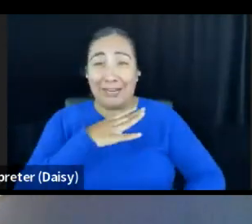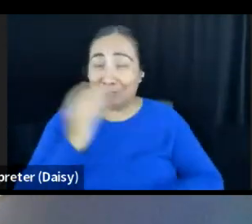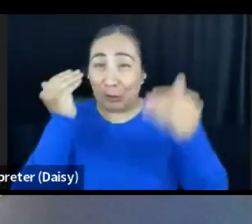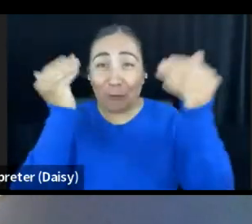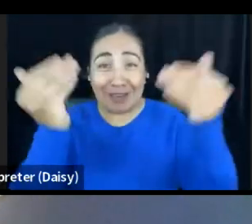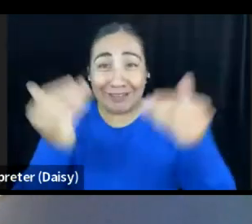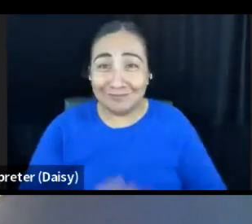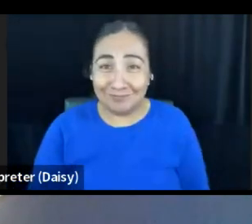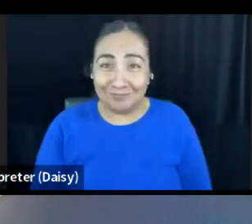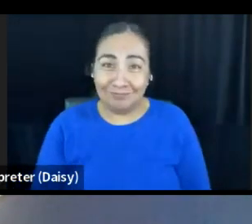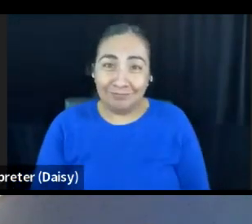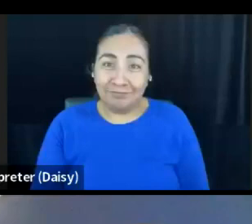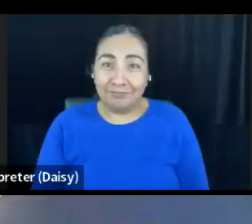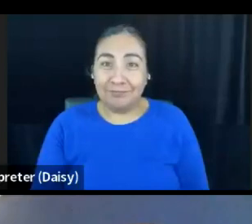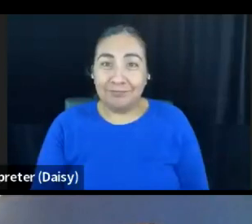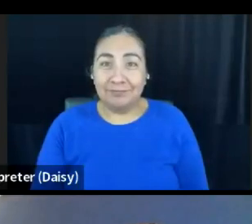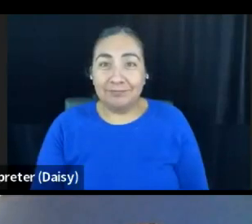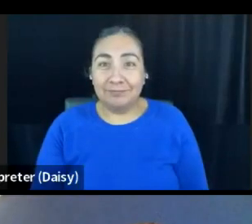So